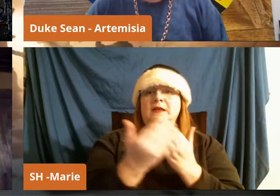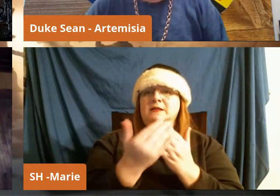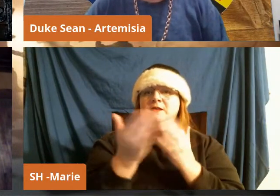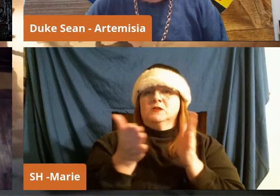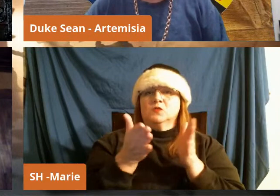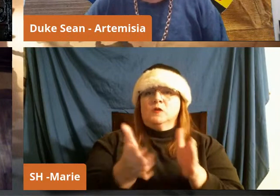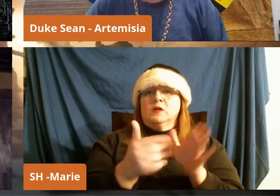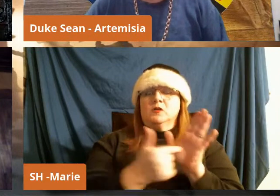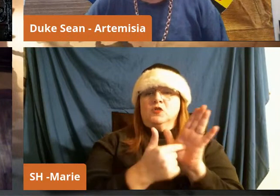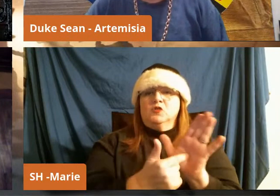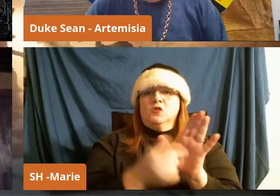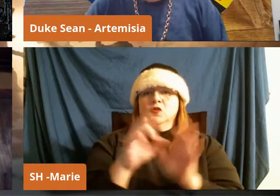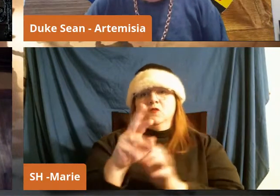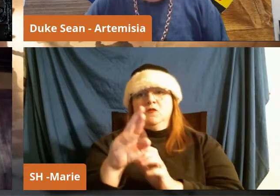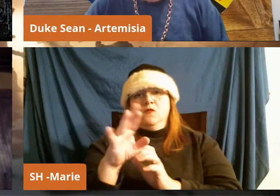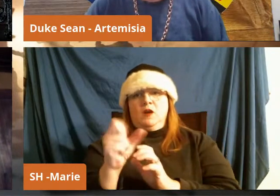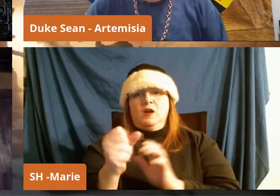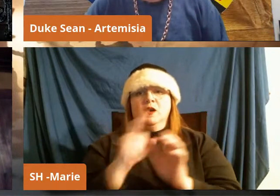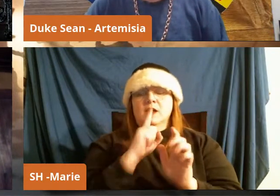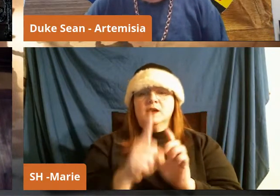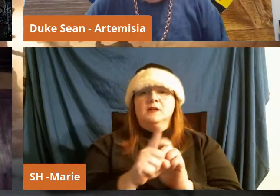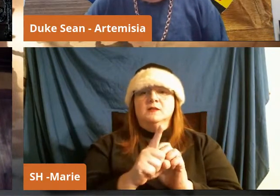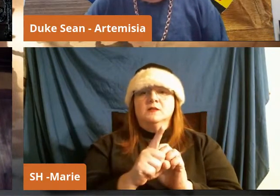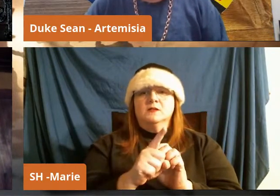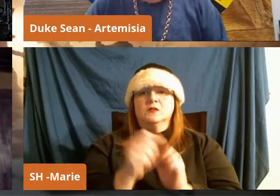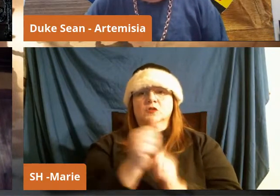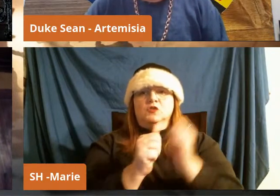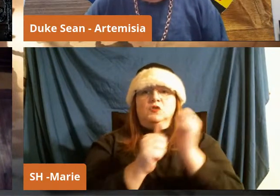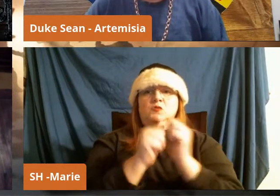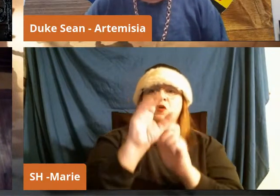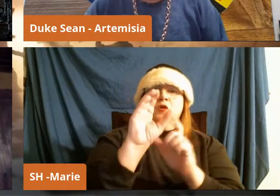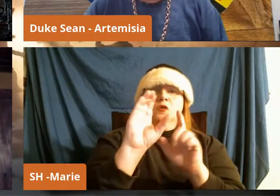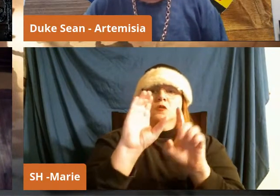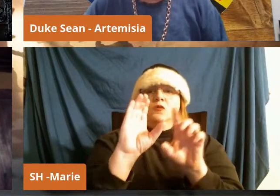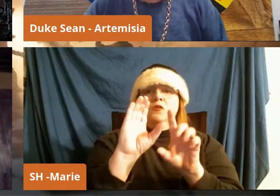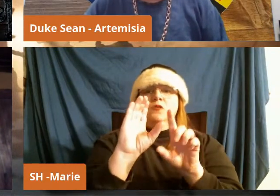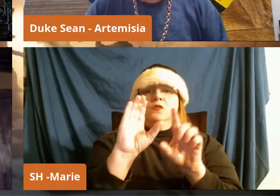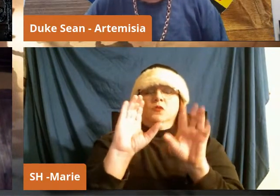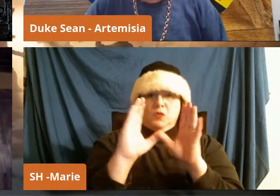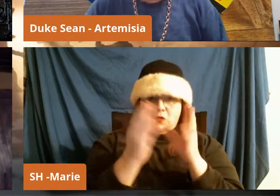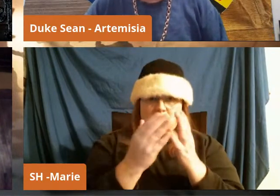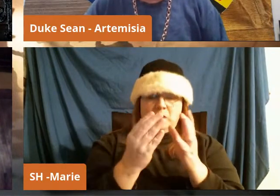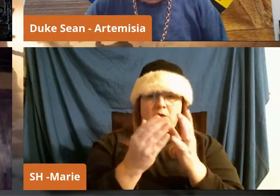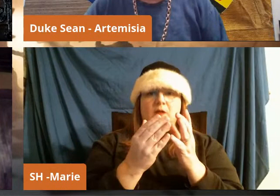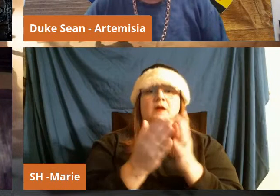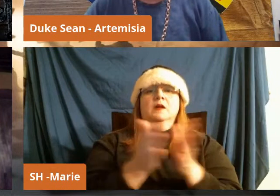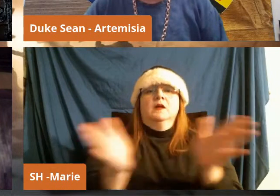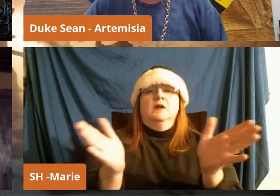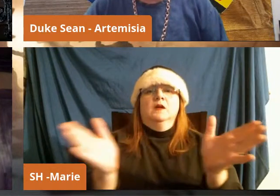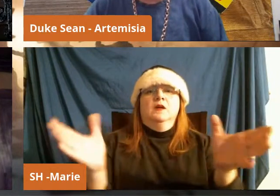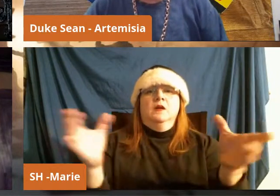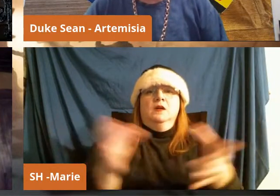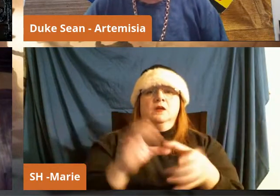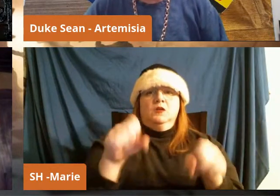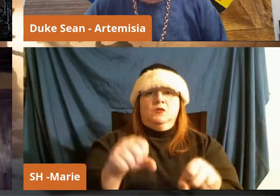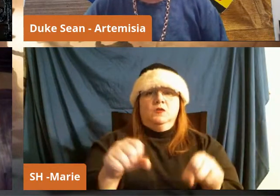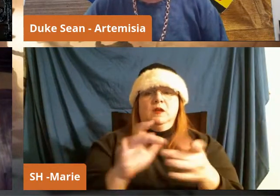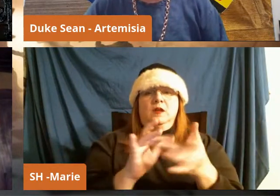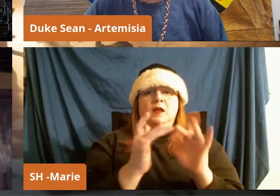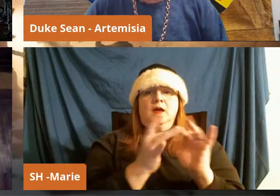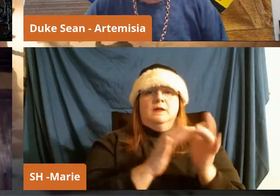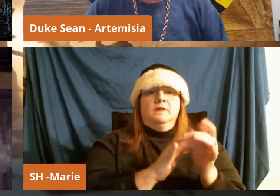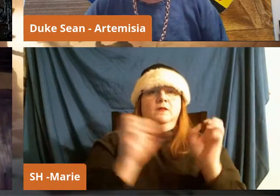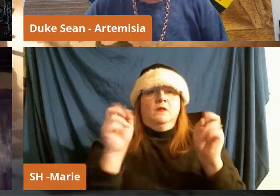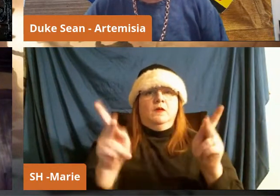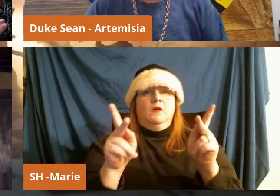can display your franchise is to support the community as a whole. Right. And you can definitely do that online. Yeah. All